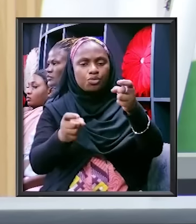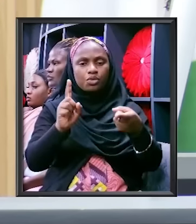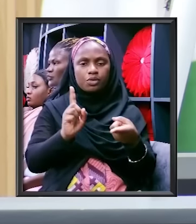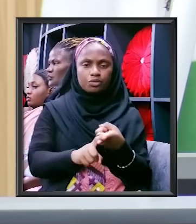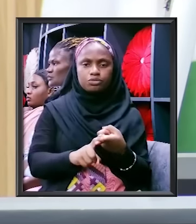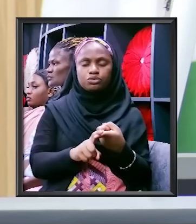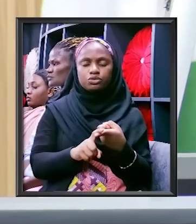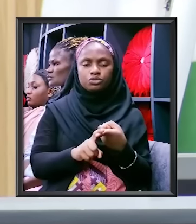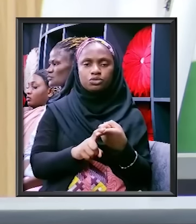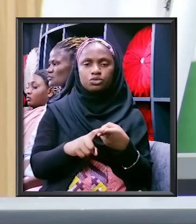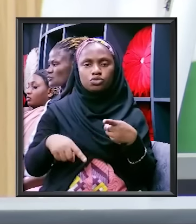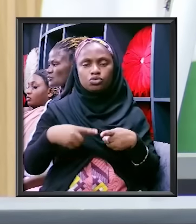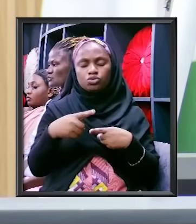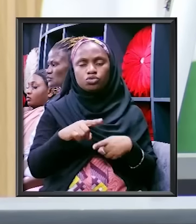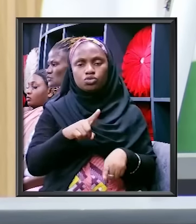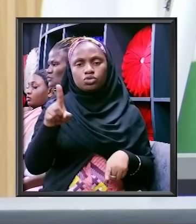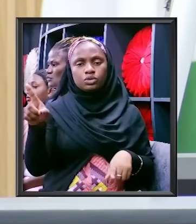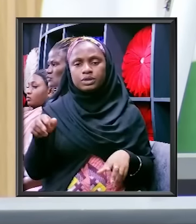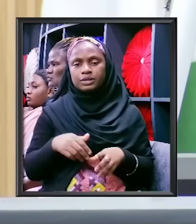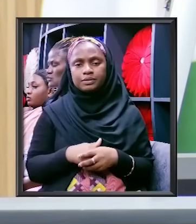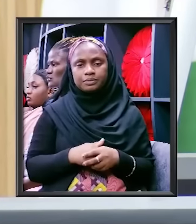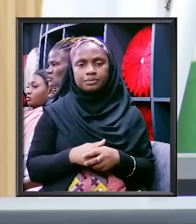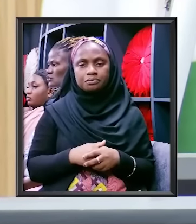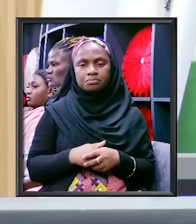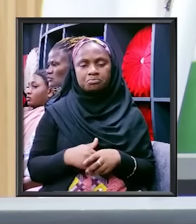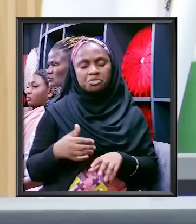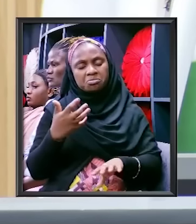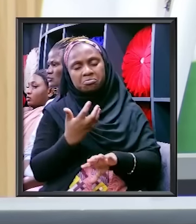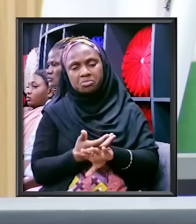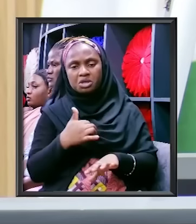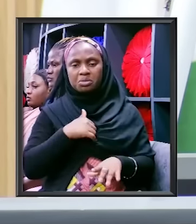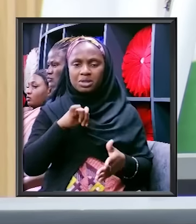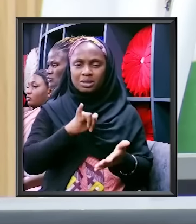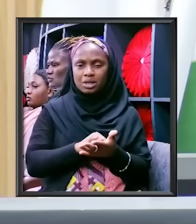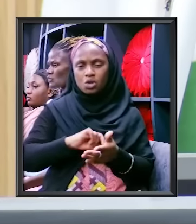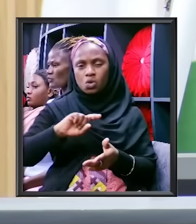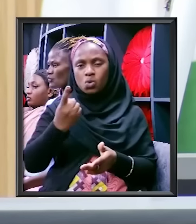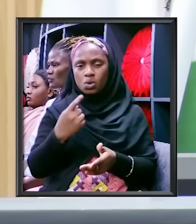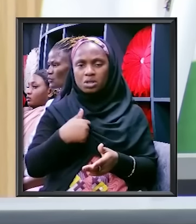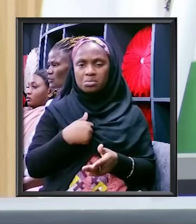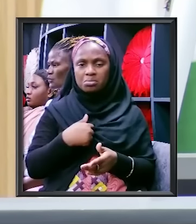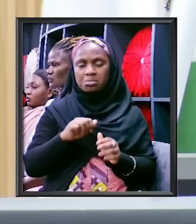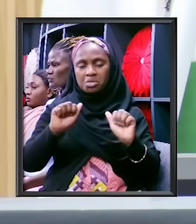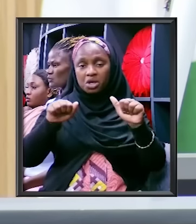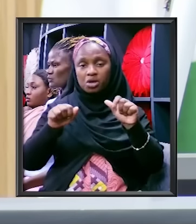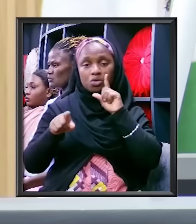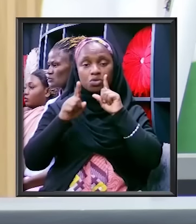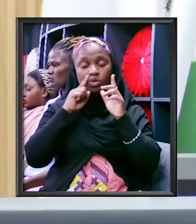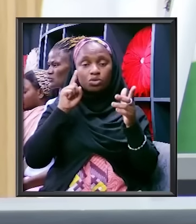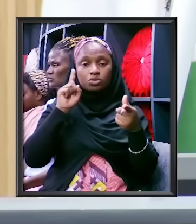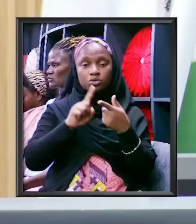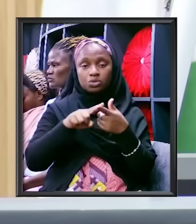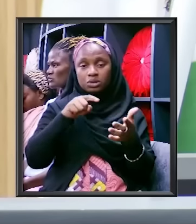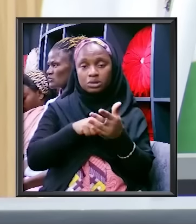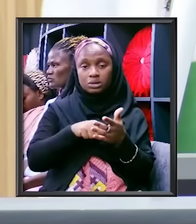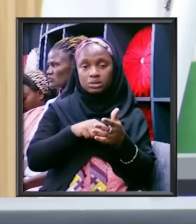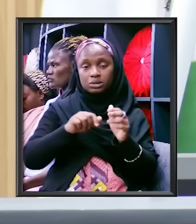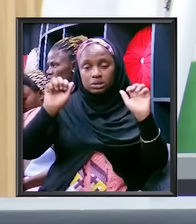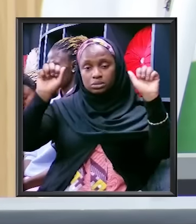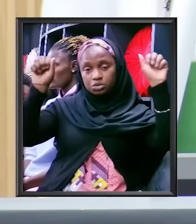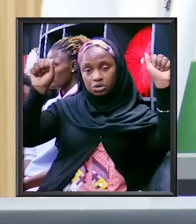were ready to do the unthinkable. They come beg me. They say, now only me go fit talk to these protesters where they go listen. I come in